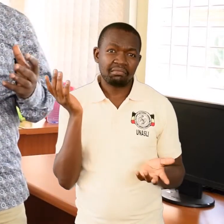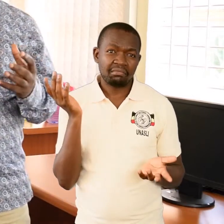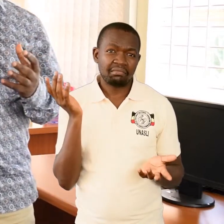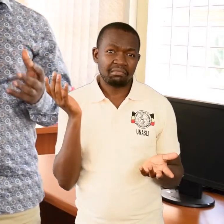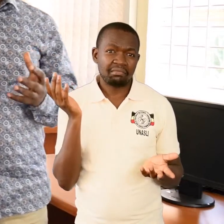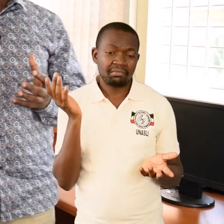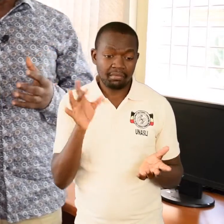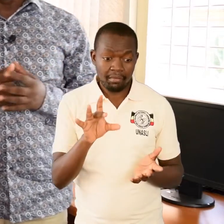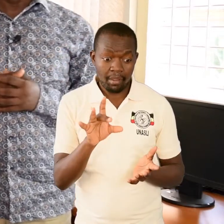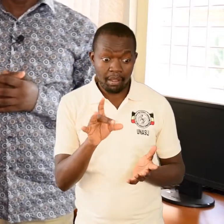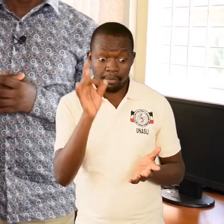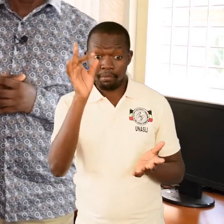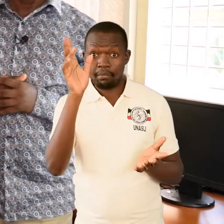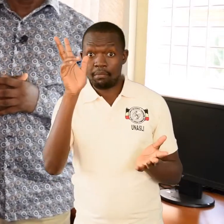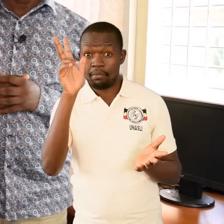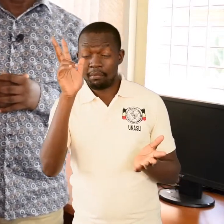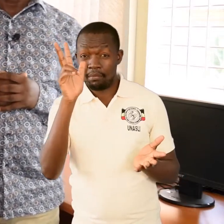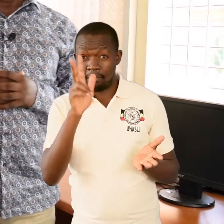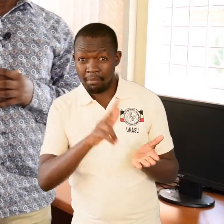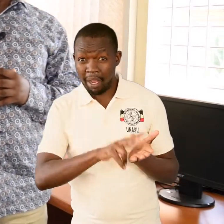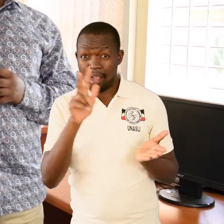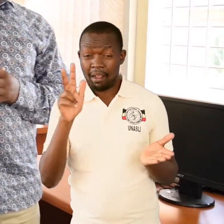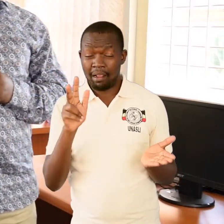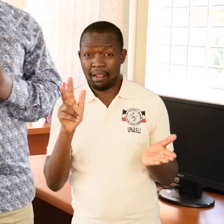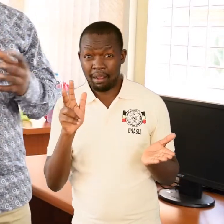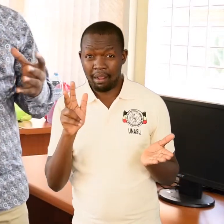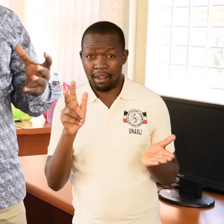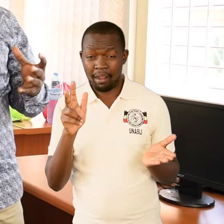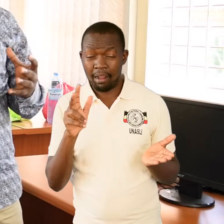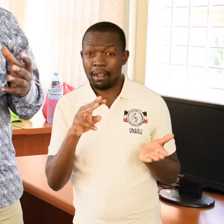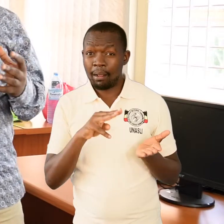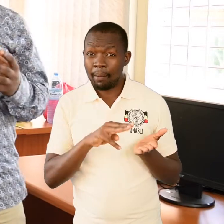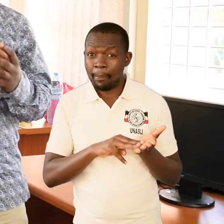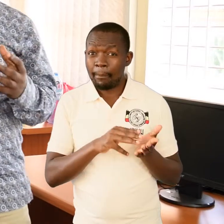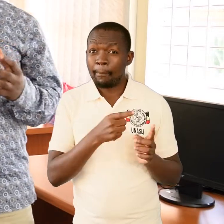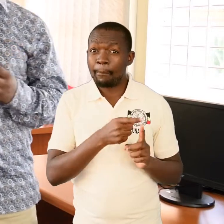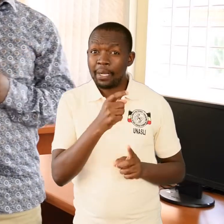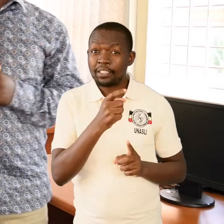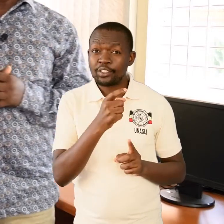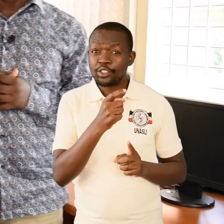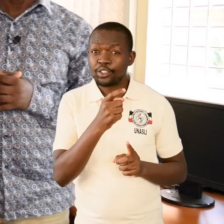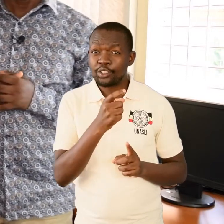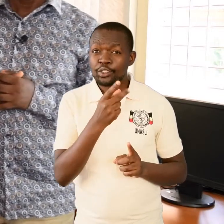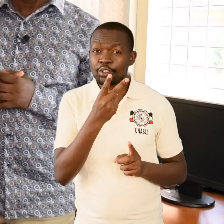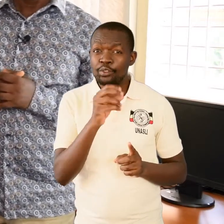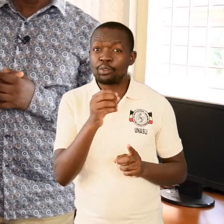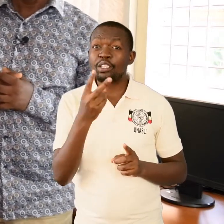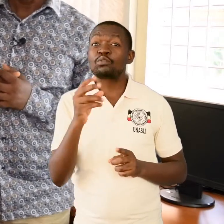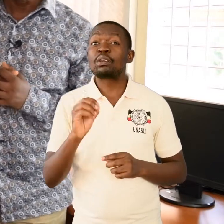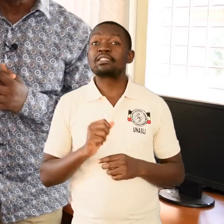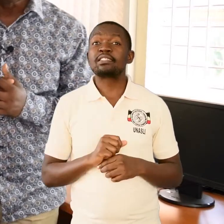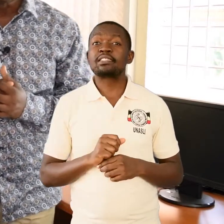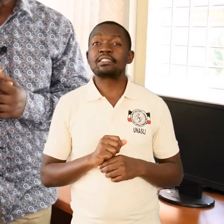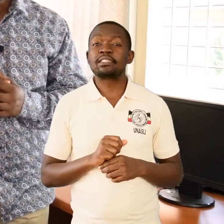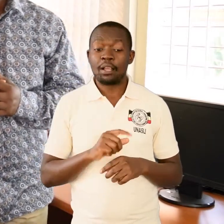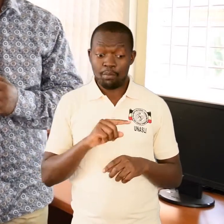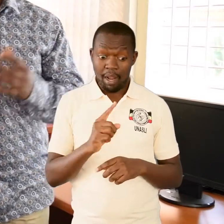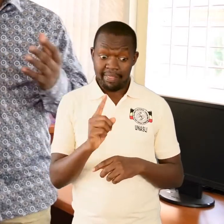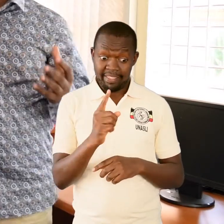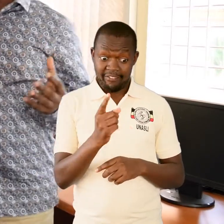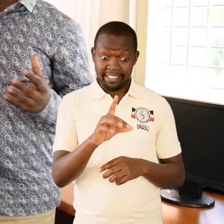was identified in March 2020 when the